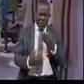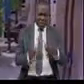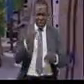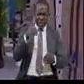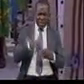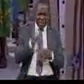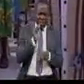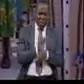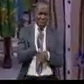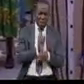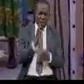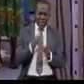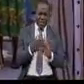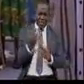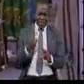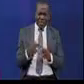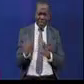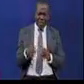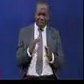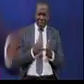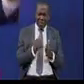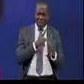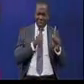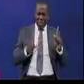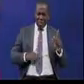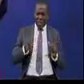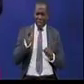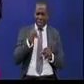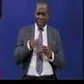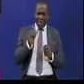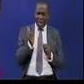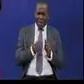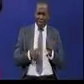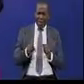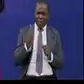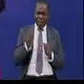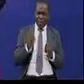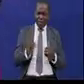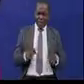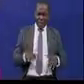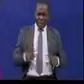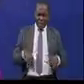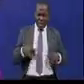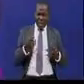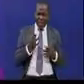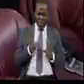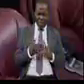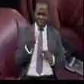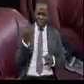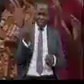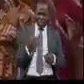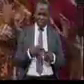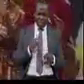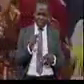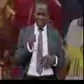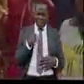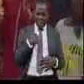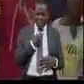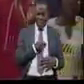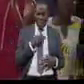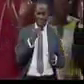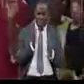Confirm it, Lord, in every life. In Jesus' name we pray.